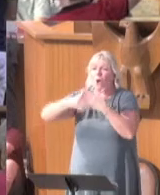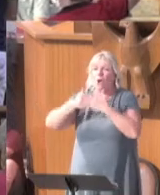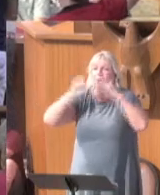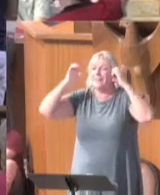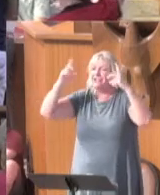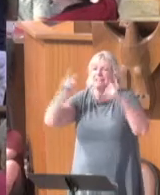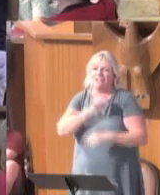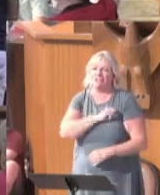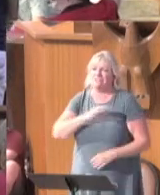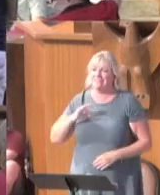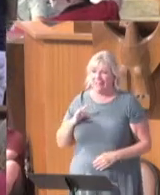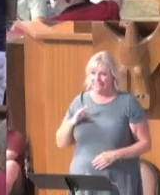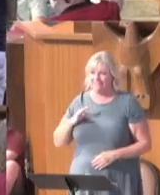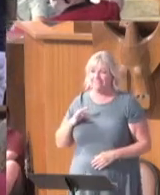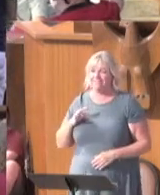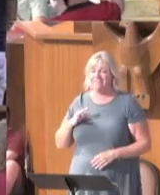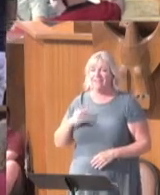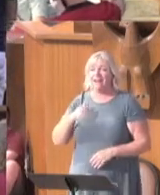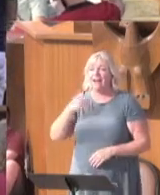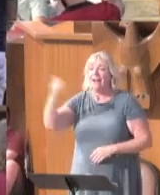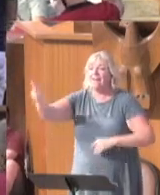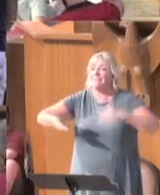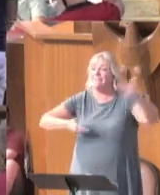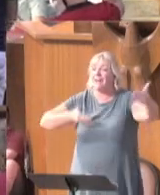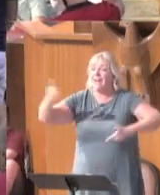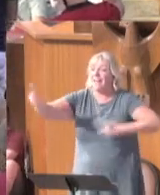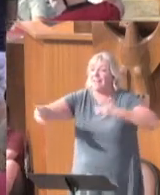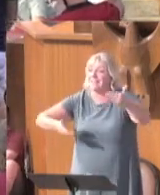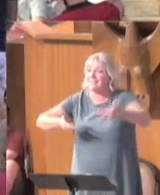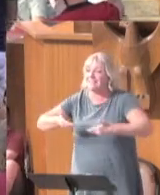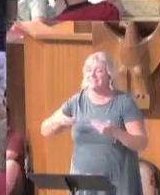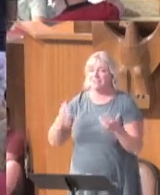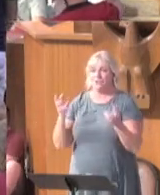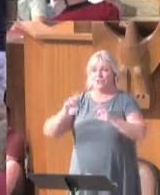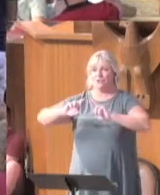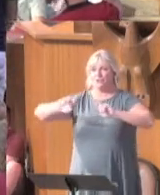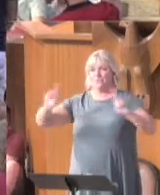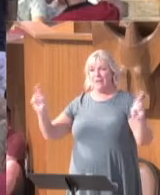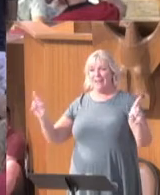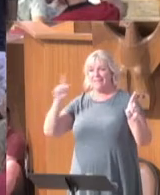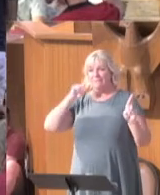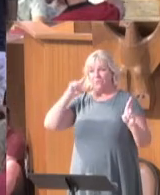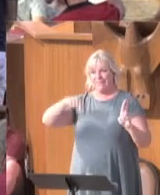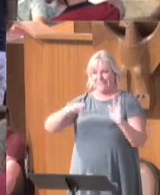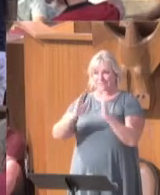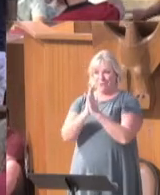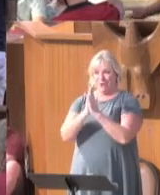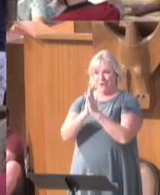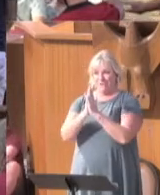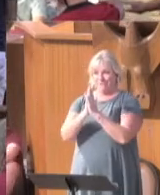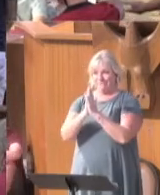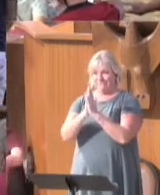educational staff. And I invite us all to be ready for this prayer.